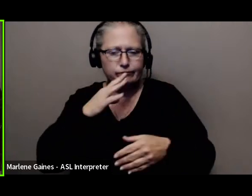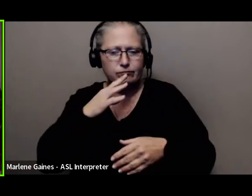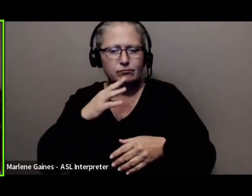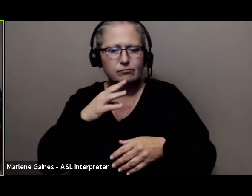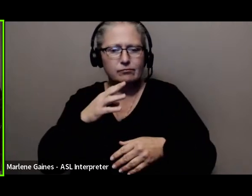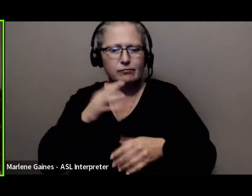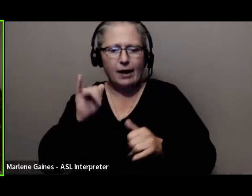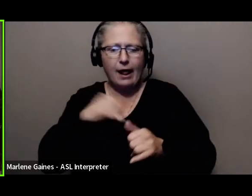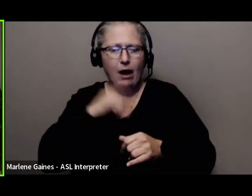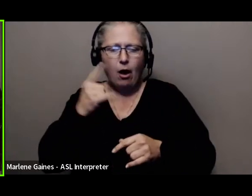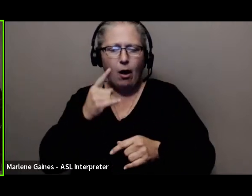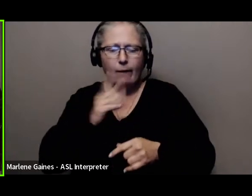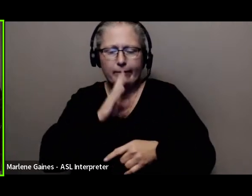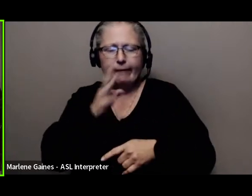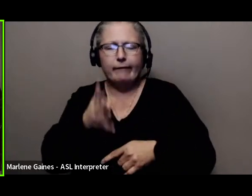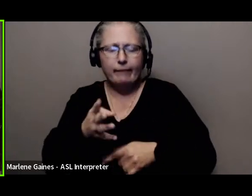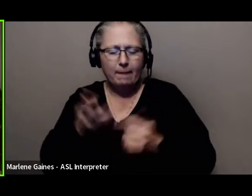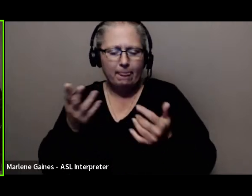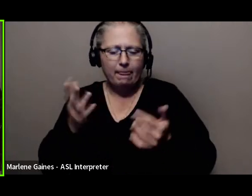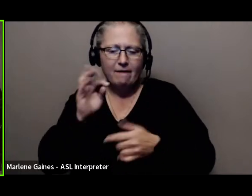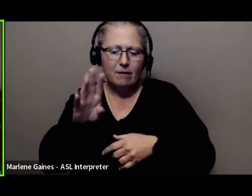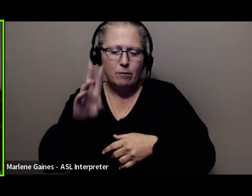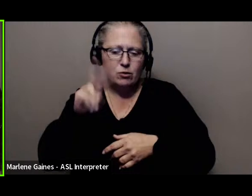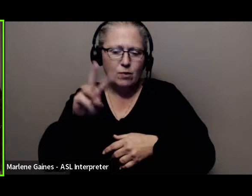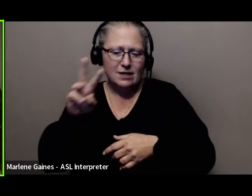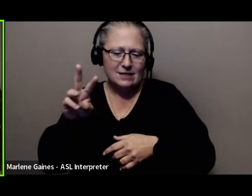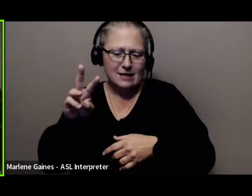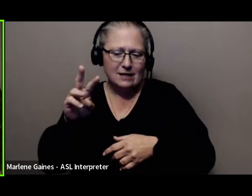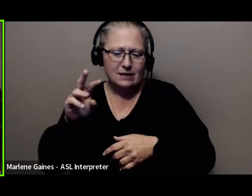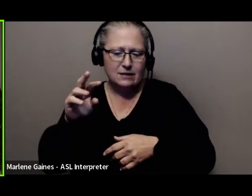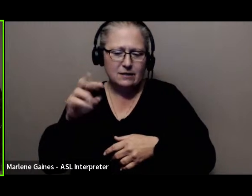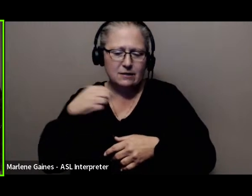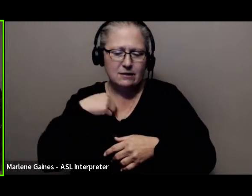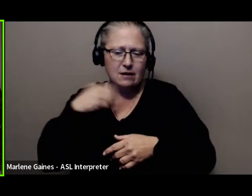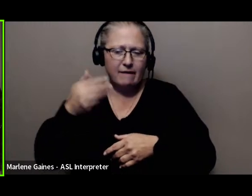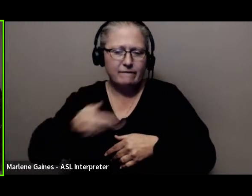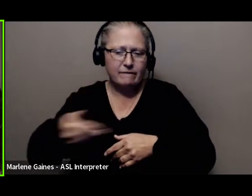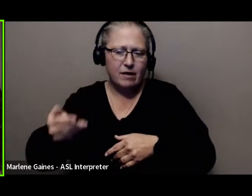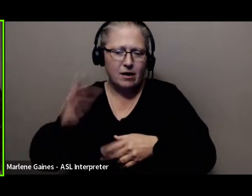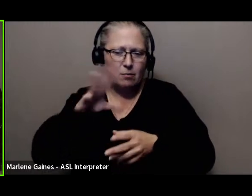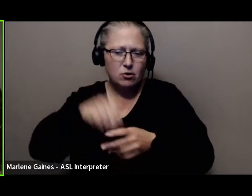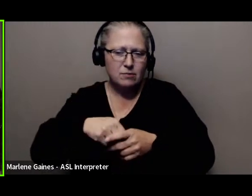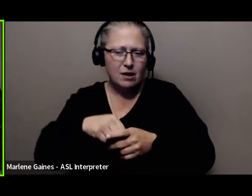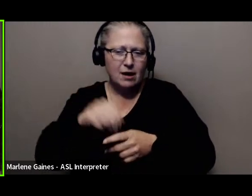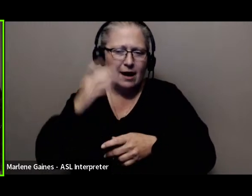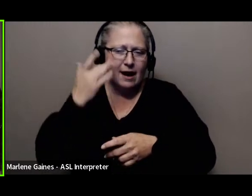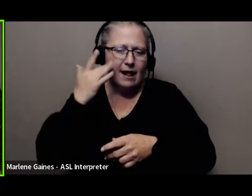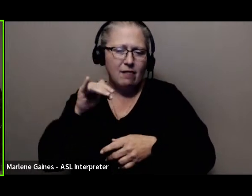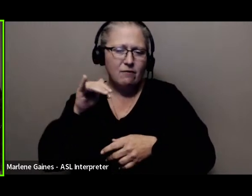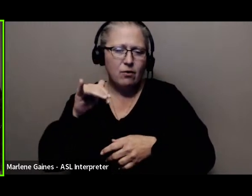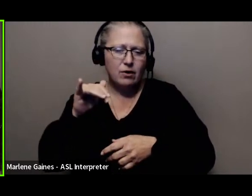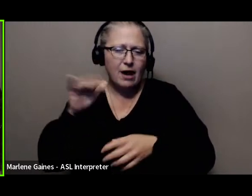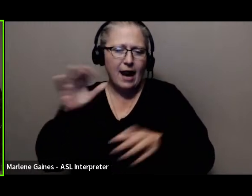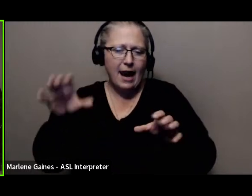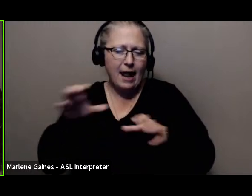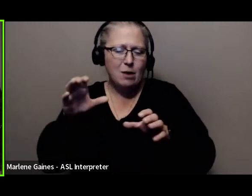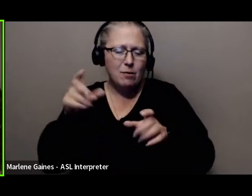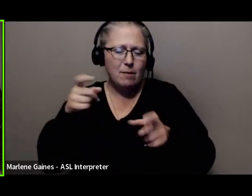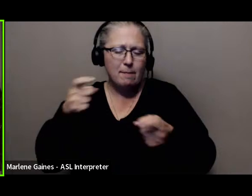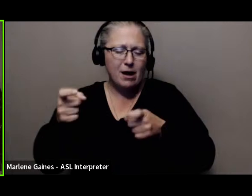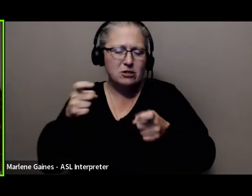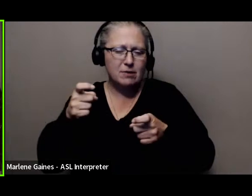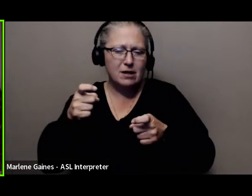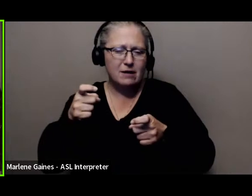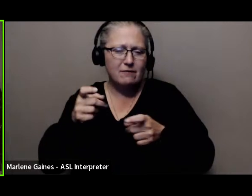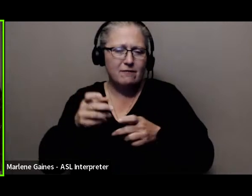spew like I usually do. So February 26th, I got invited to participate in the California Labor Management